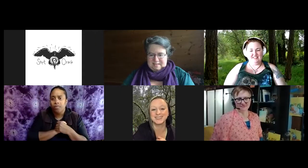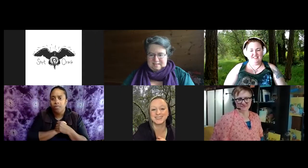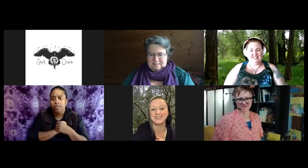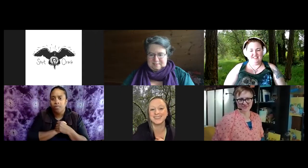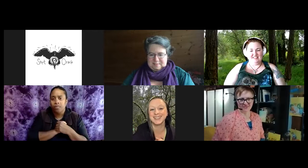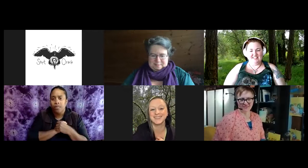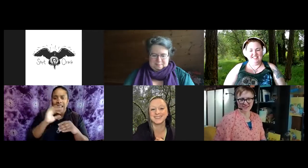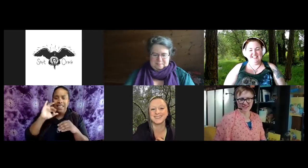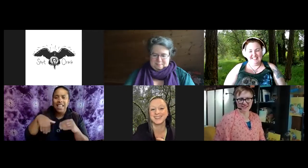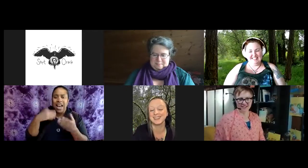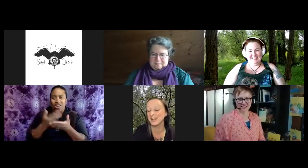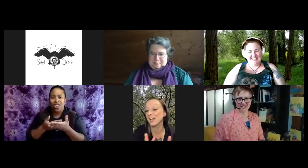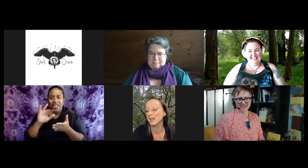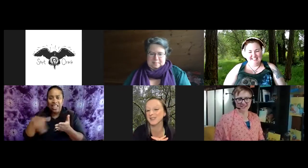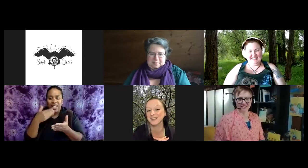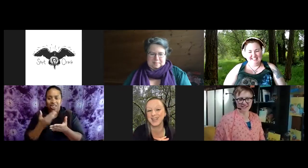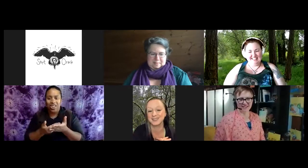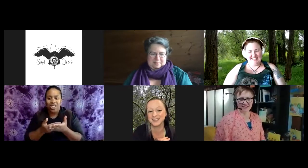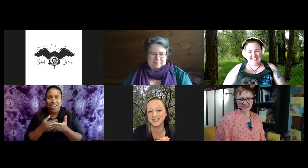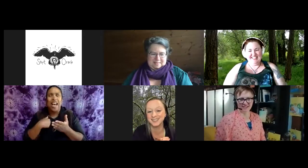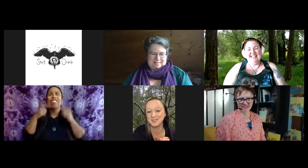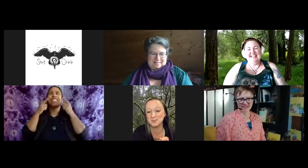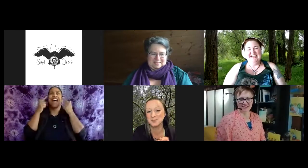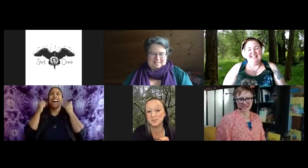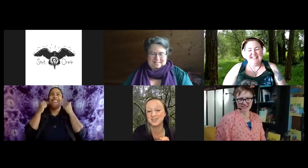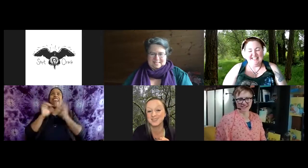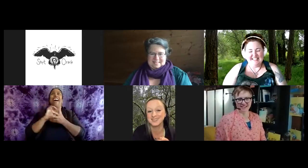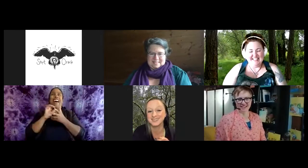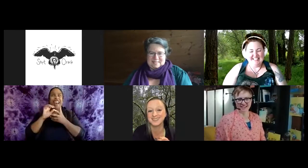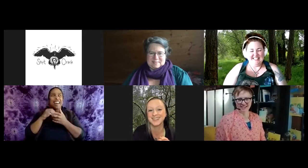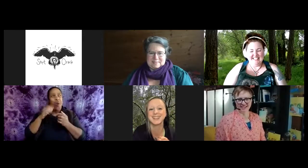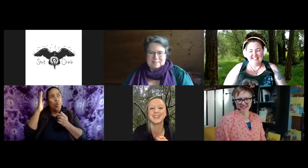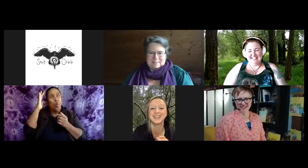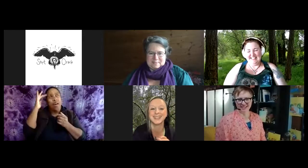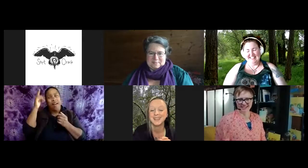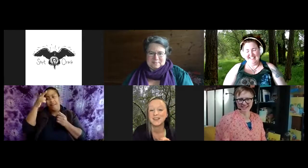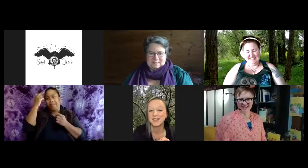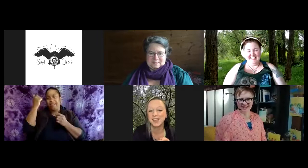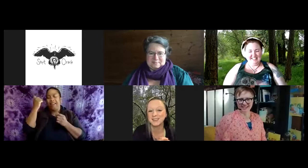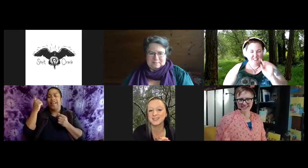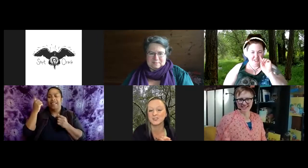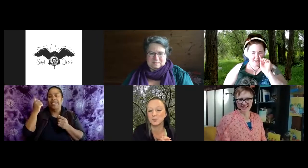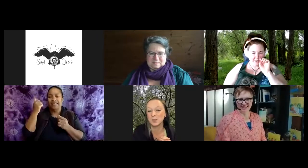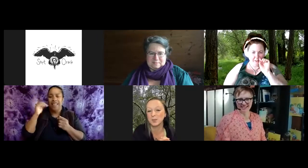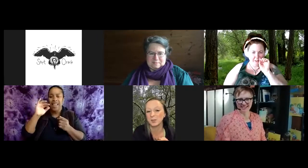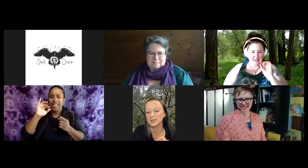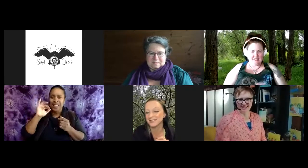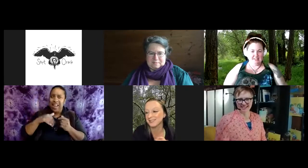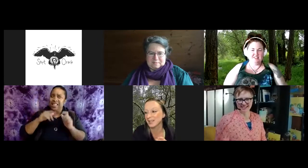That's good. That's good. That had me laughing because that is such a